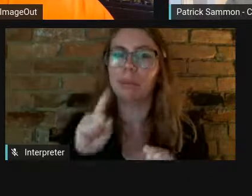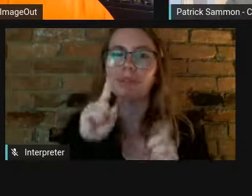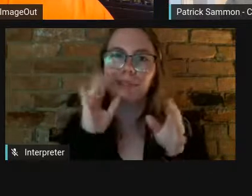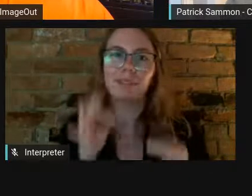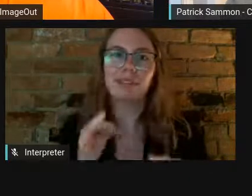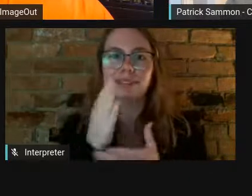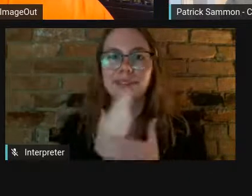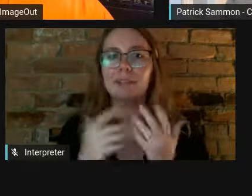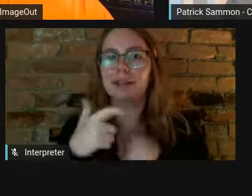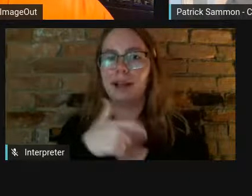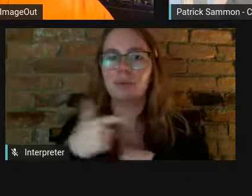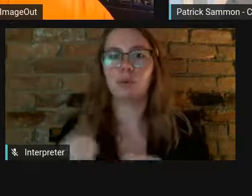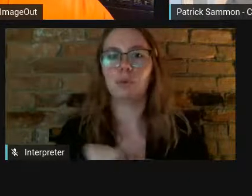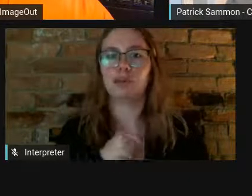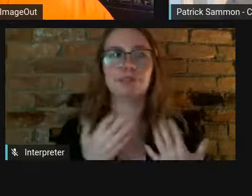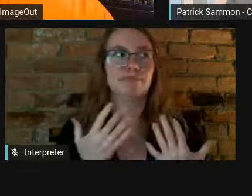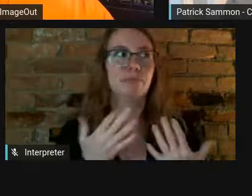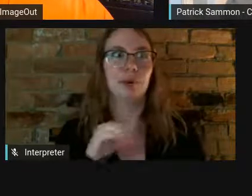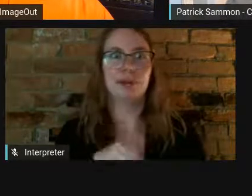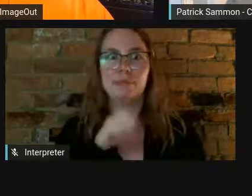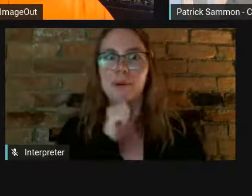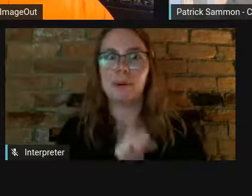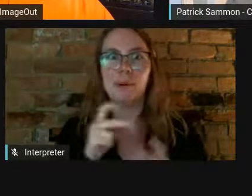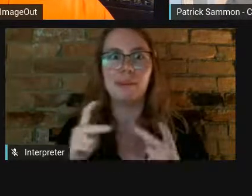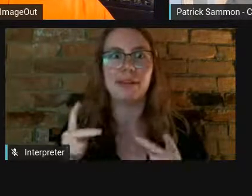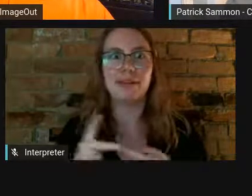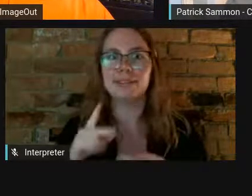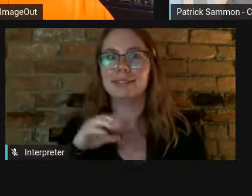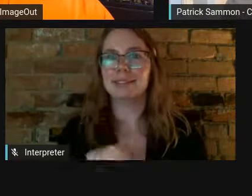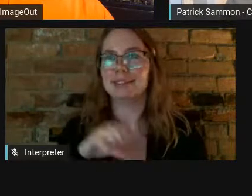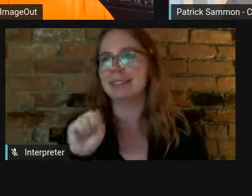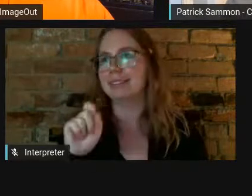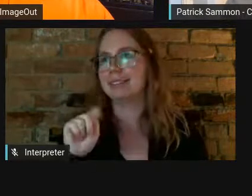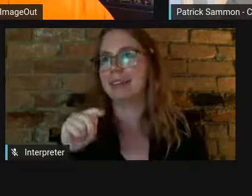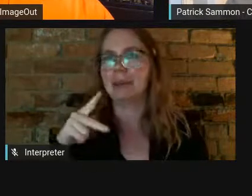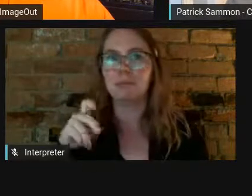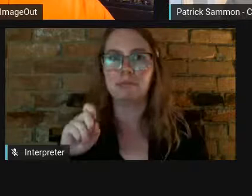in this very old industrial place in St. Petersburg for over an hour for